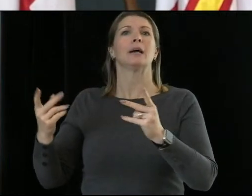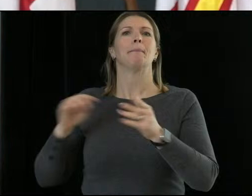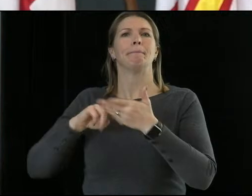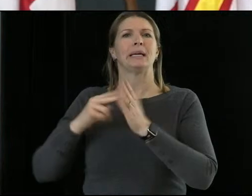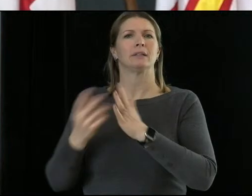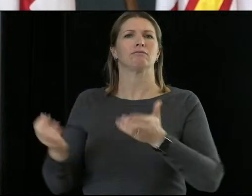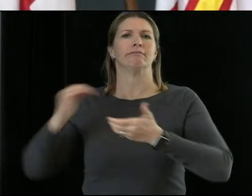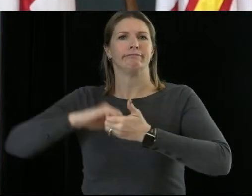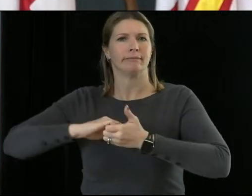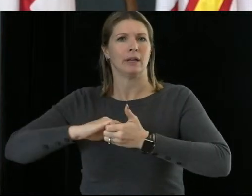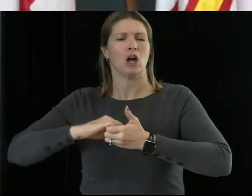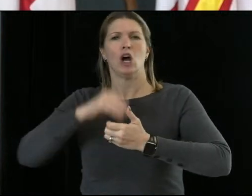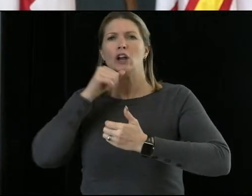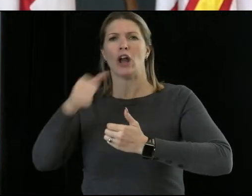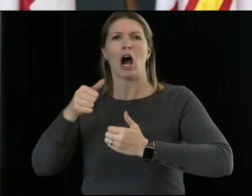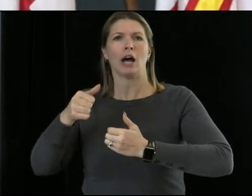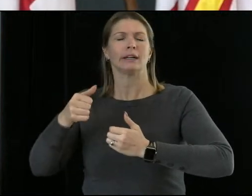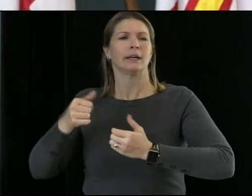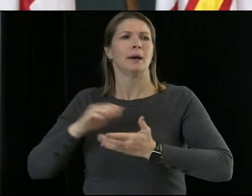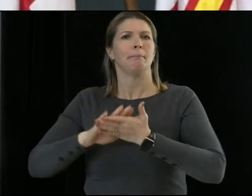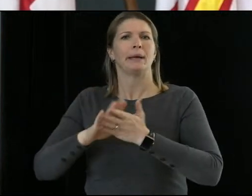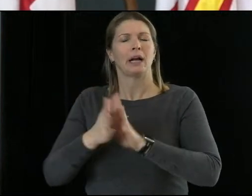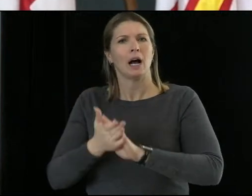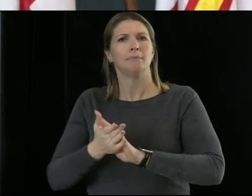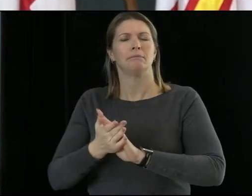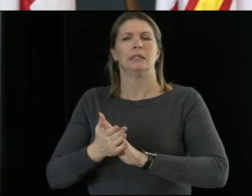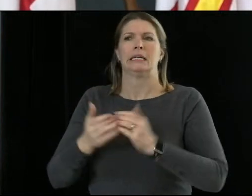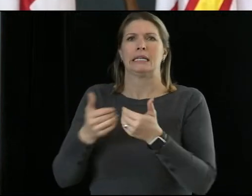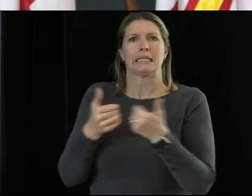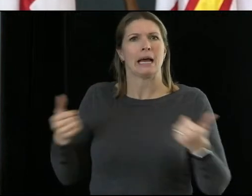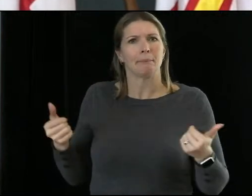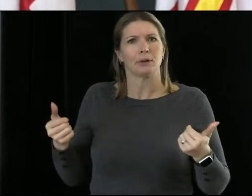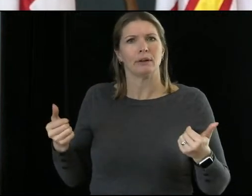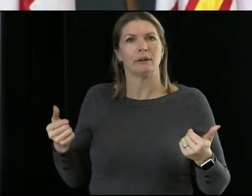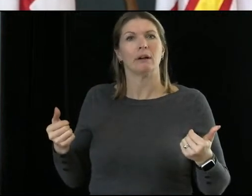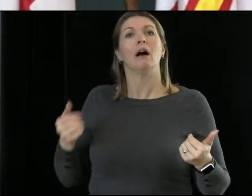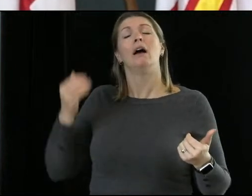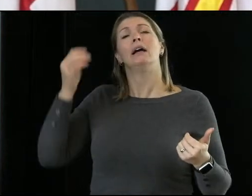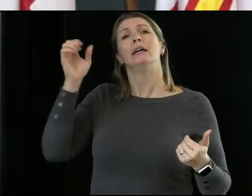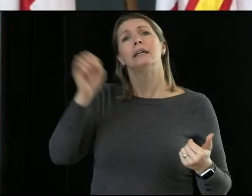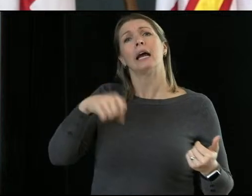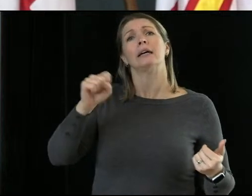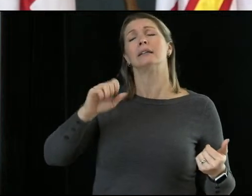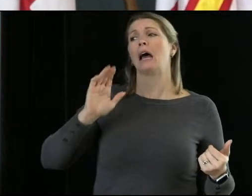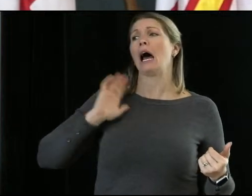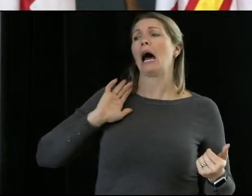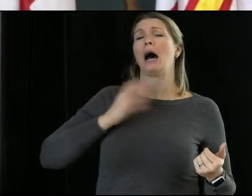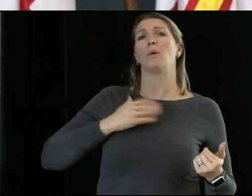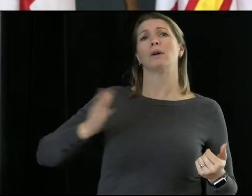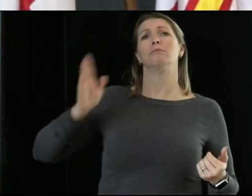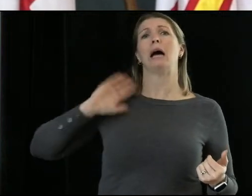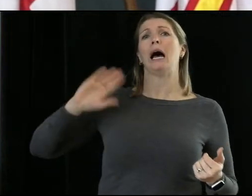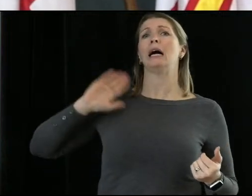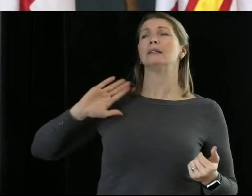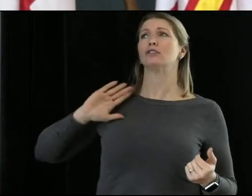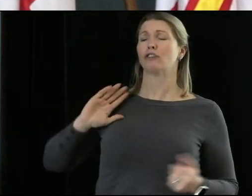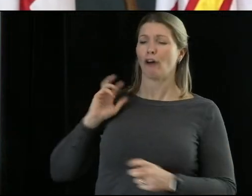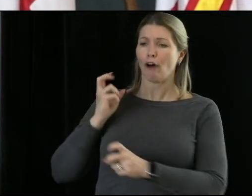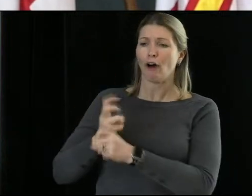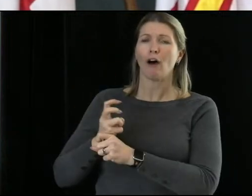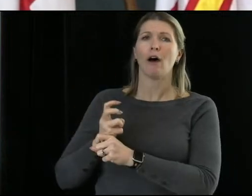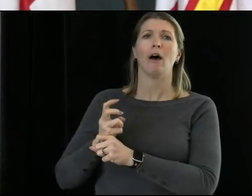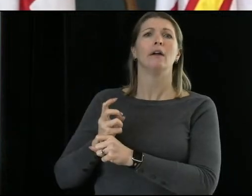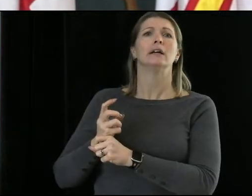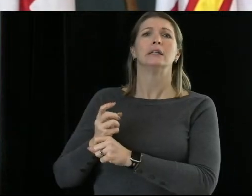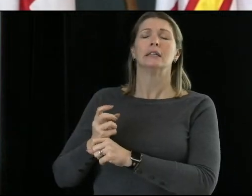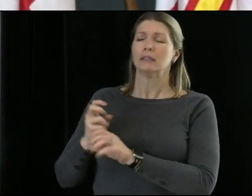us. Yes, our path has been arduous, riddled with obstacles and unspoken battles. Yet each step taken, each struggle